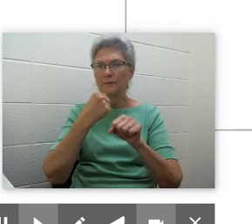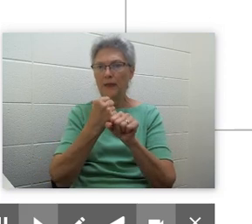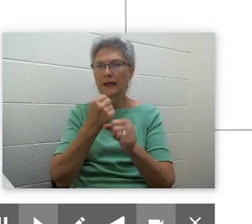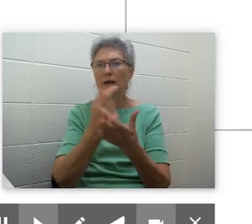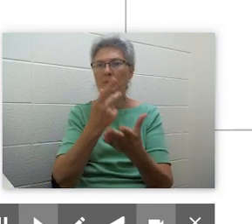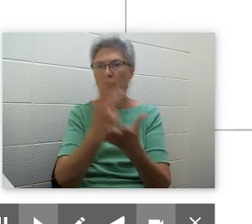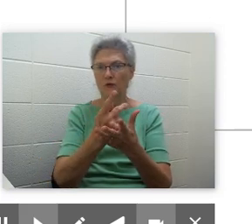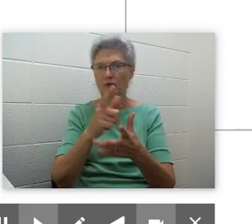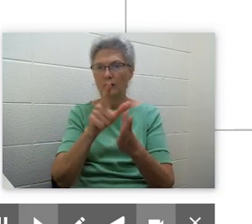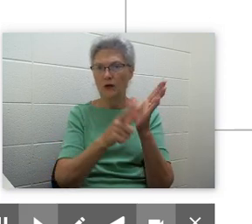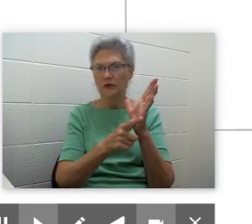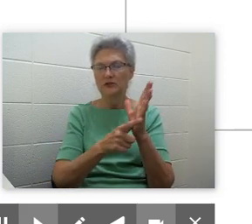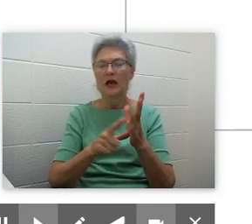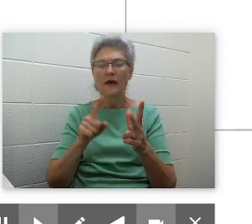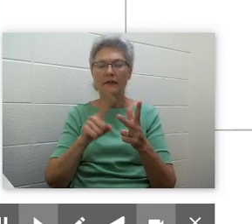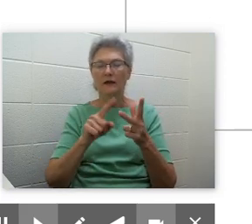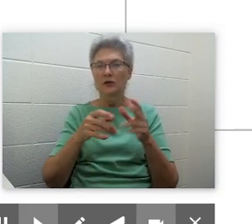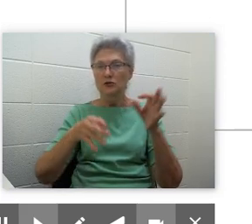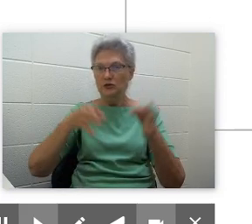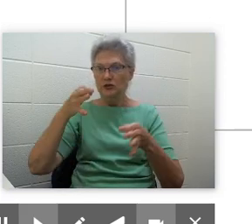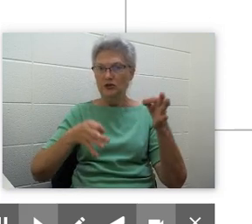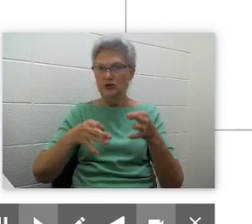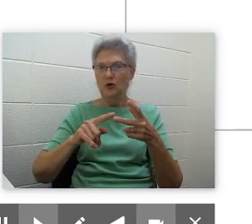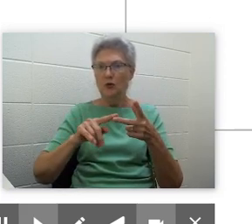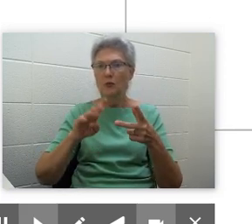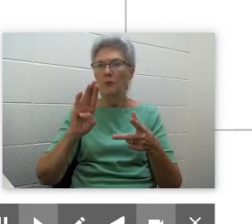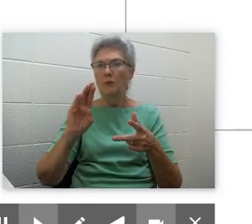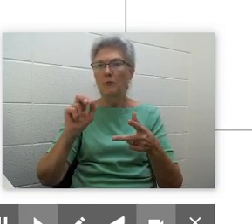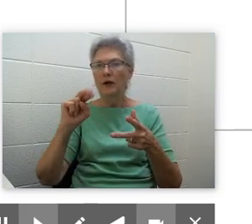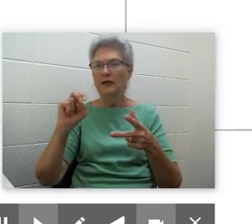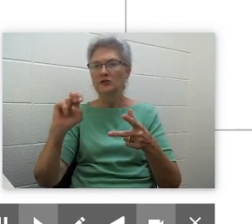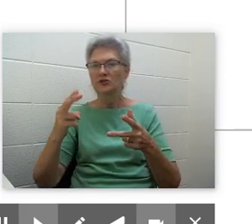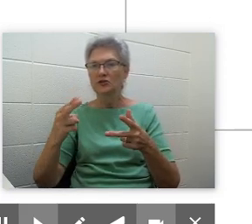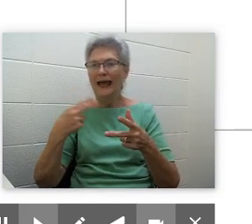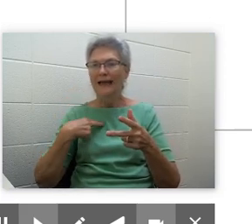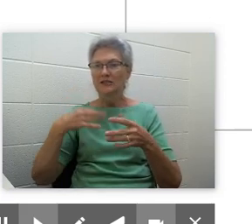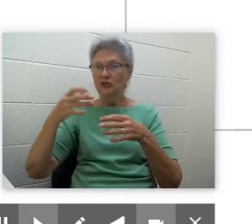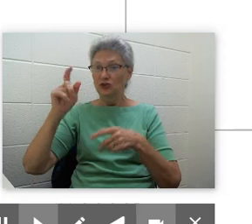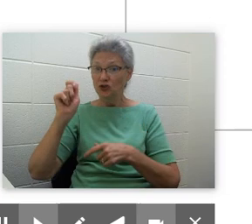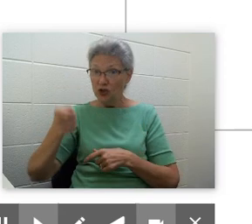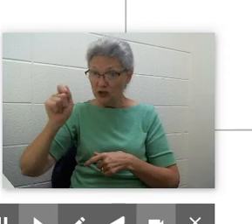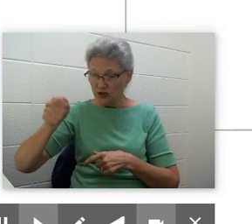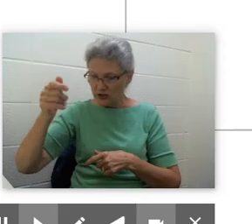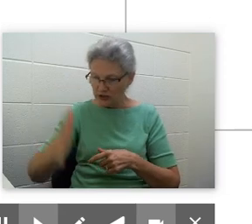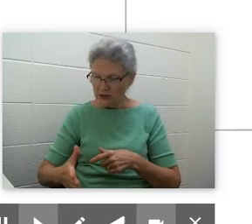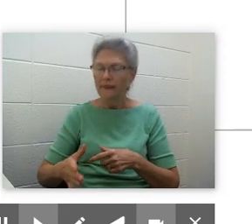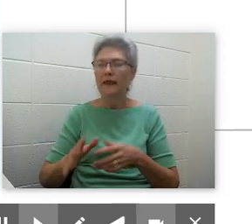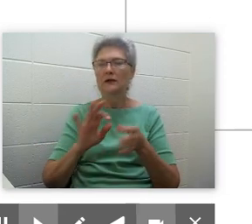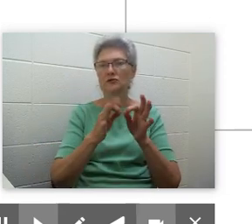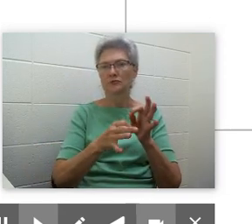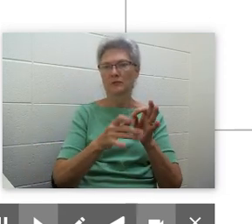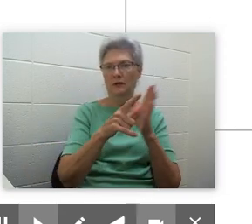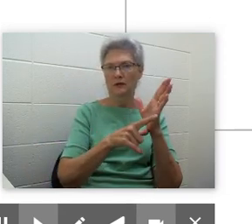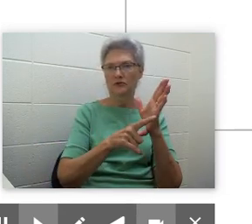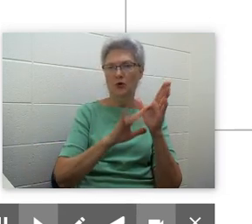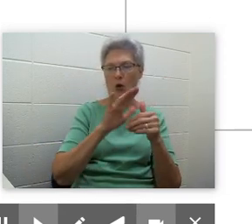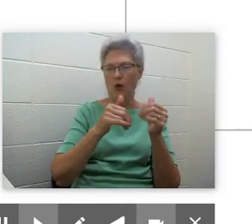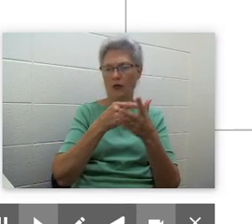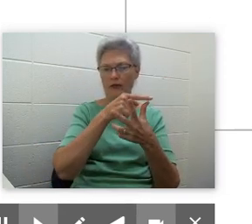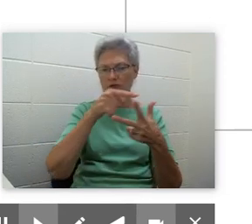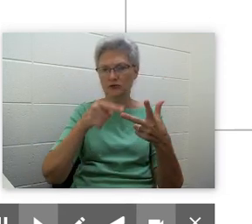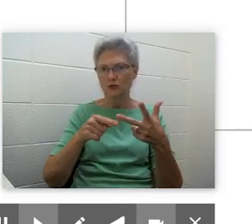the judicial branch has judges and they interpret the laws. These are all things that we read in the article and